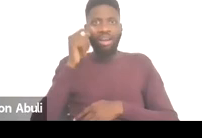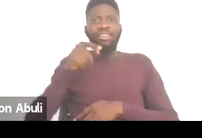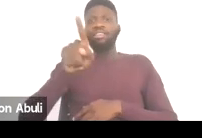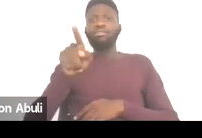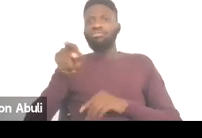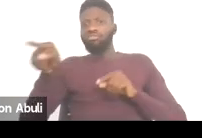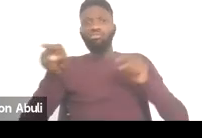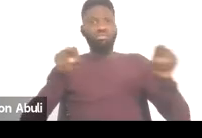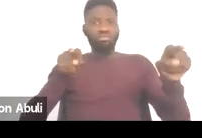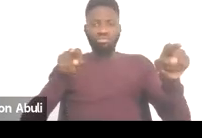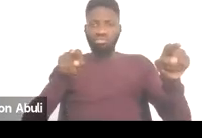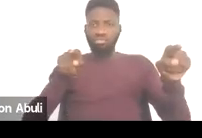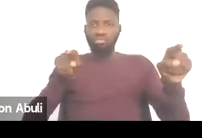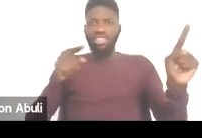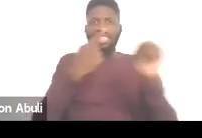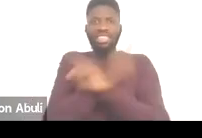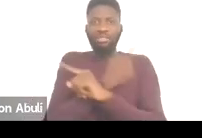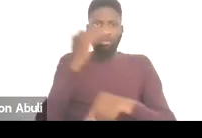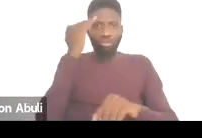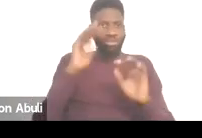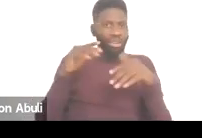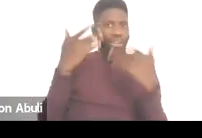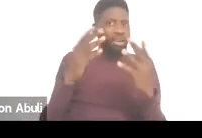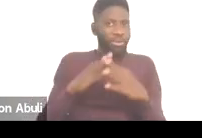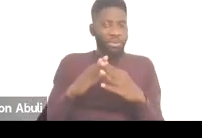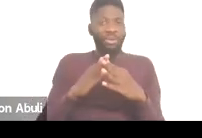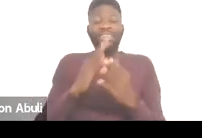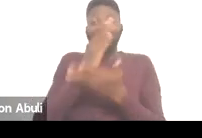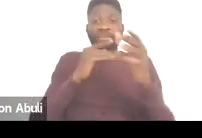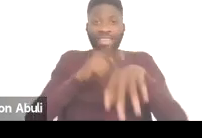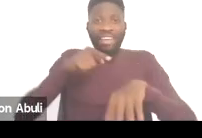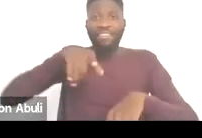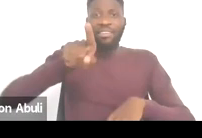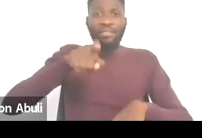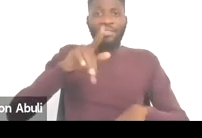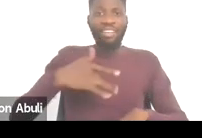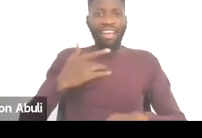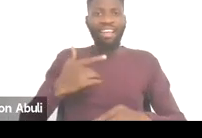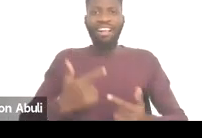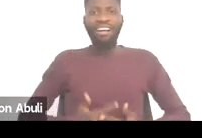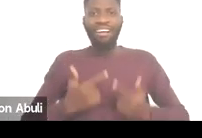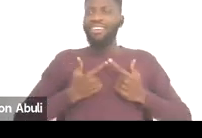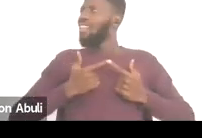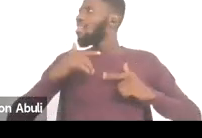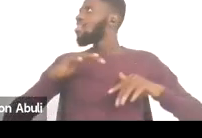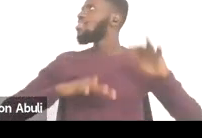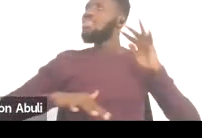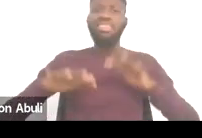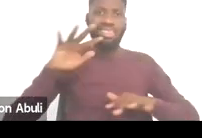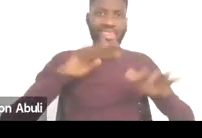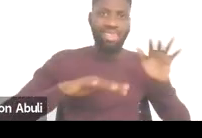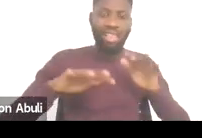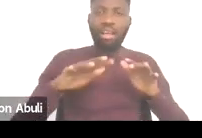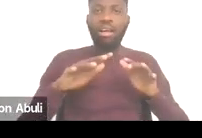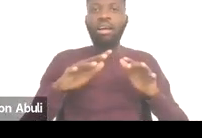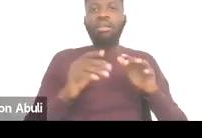differentiate between the two of them? Because sometimes desperation can lead to a situation